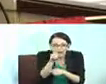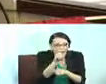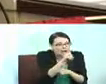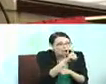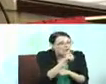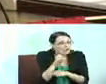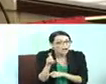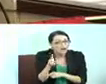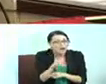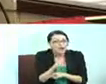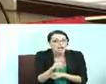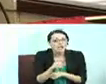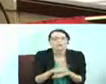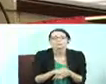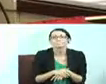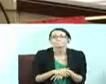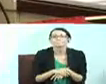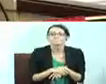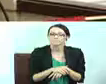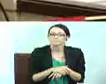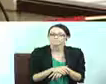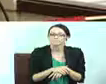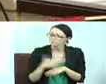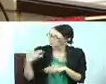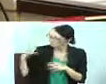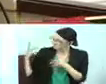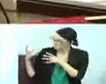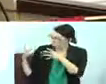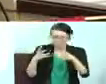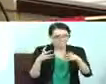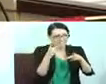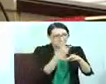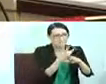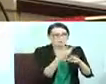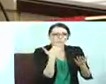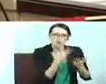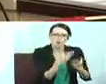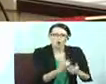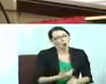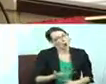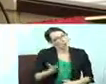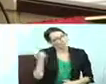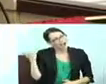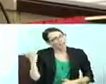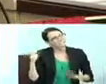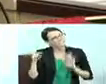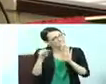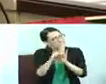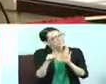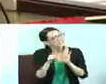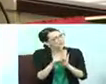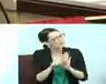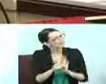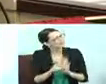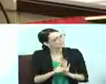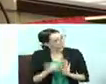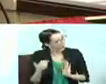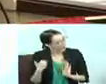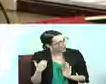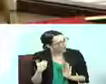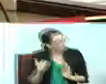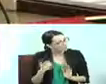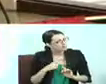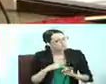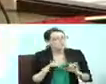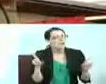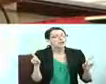Keeping what's good enough. Yeah, we got some past things that's happened to us, but we don't